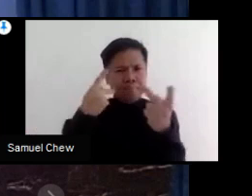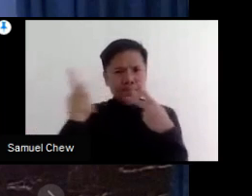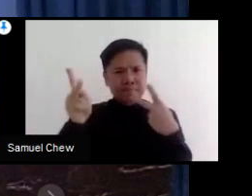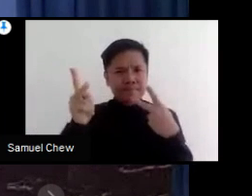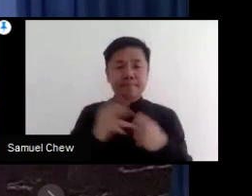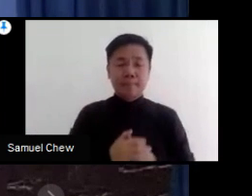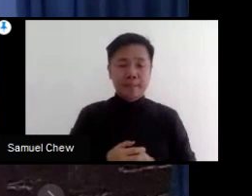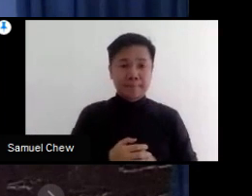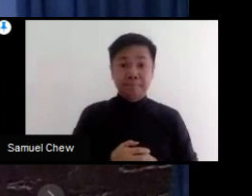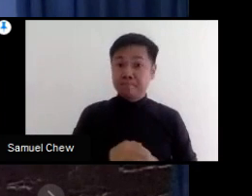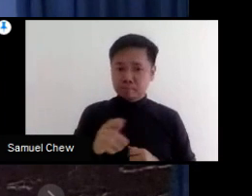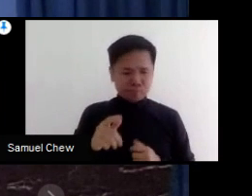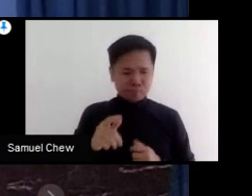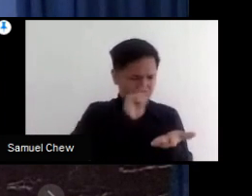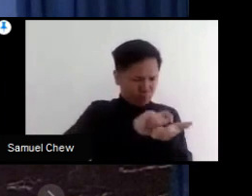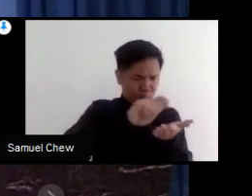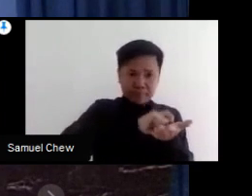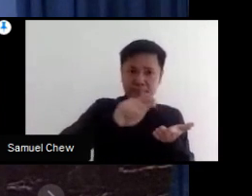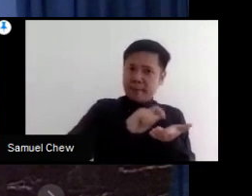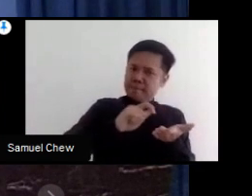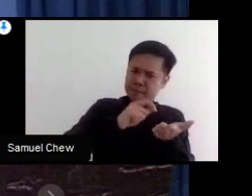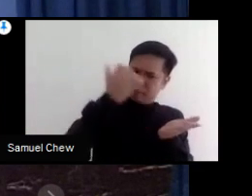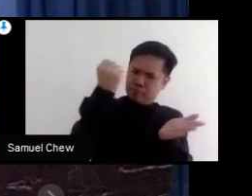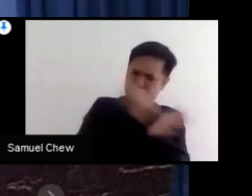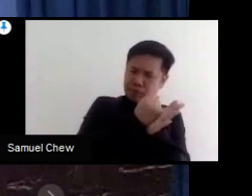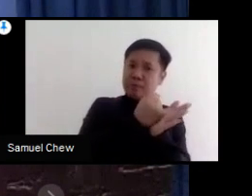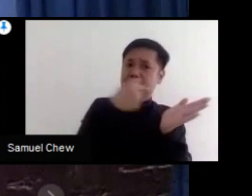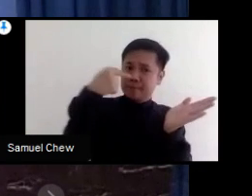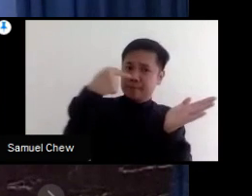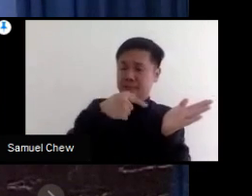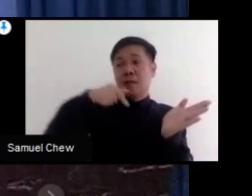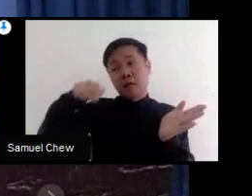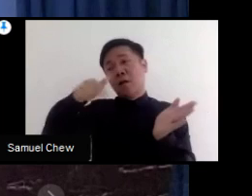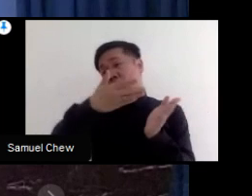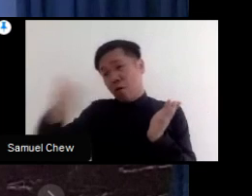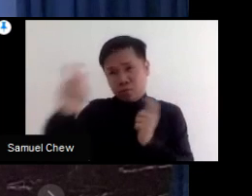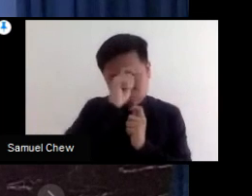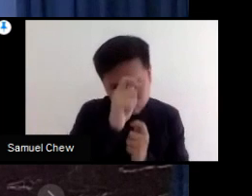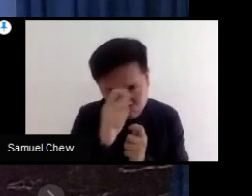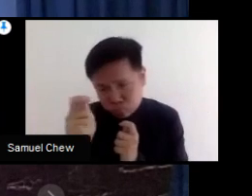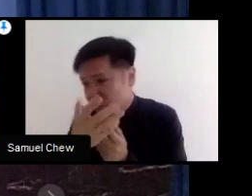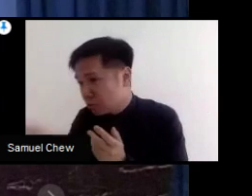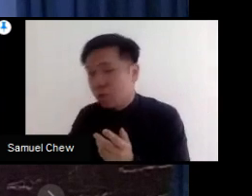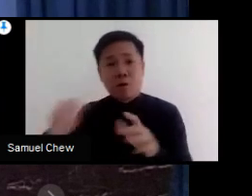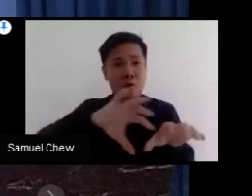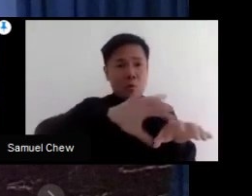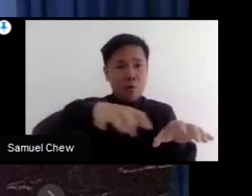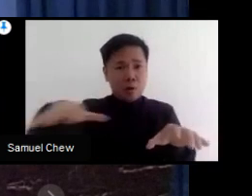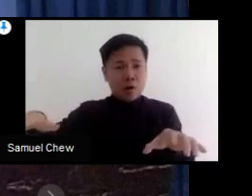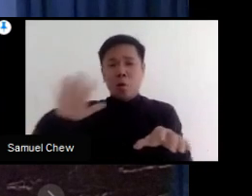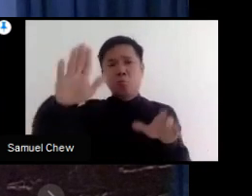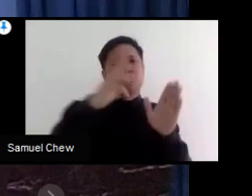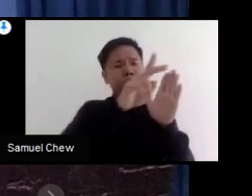to attention and respect all countries' rules, regulations, and